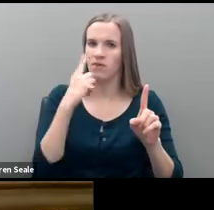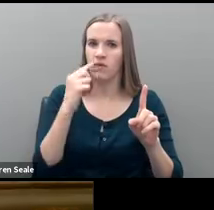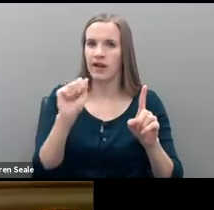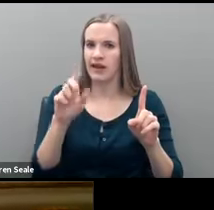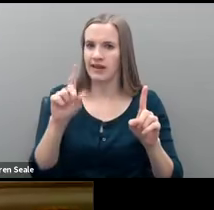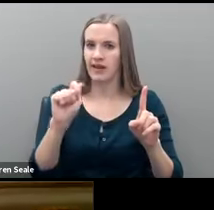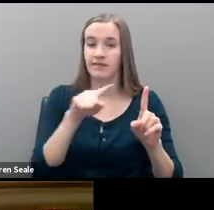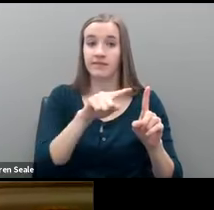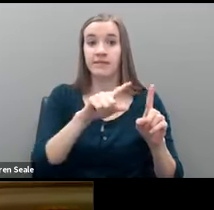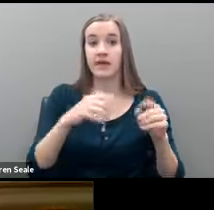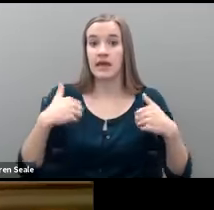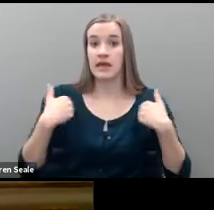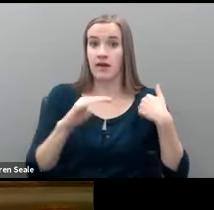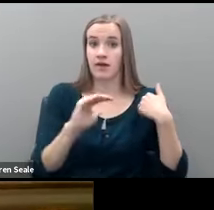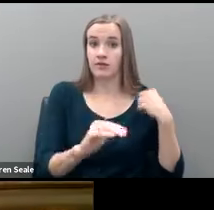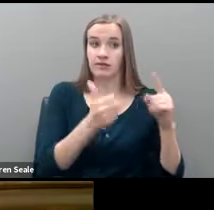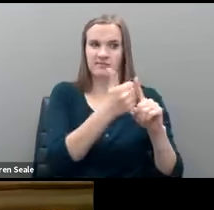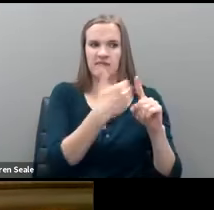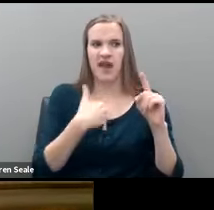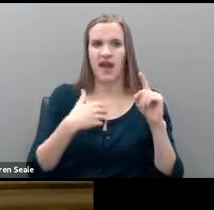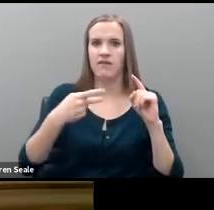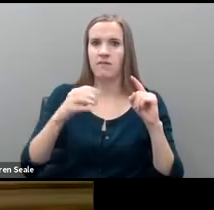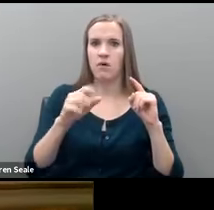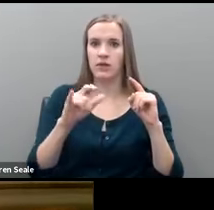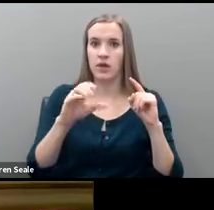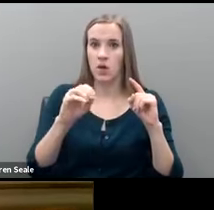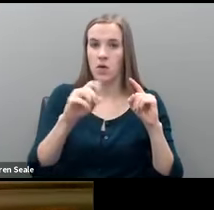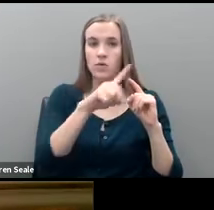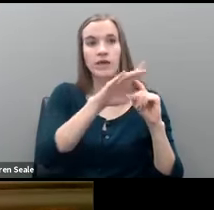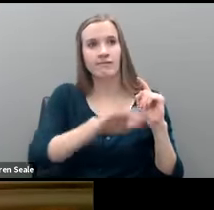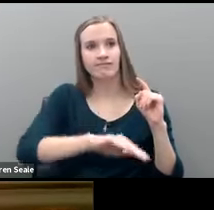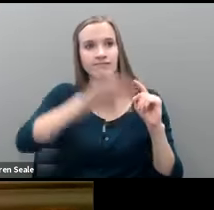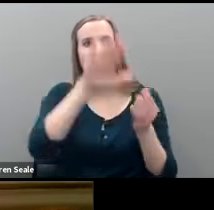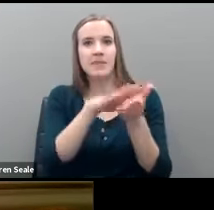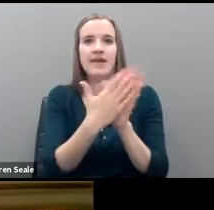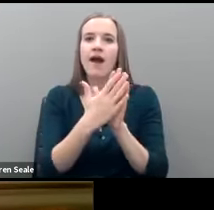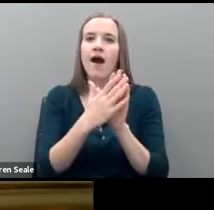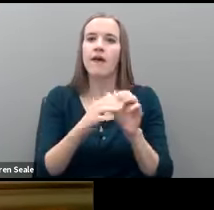grew up to be an architect, and